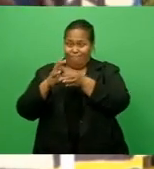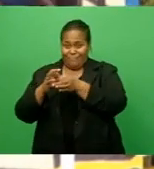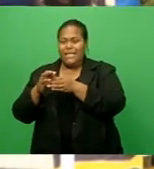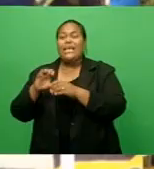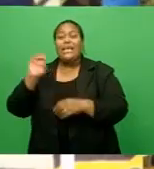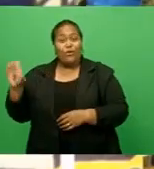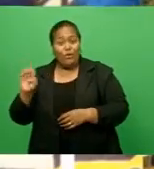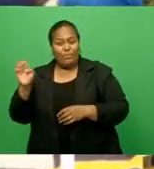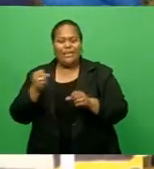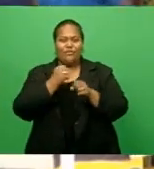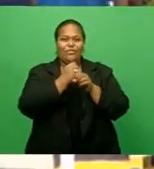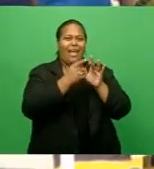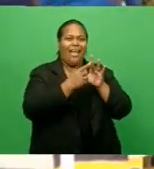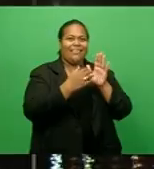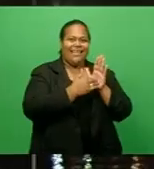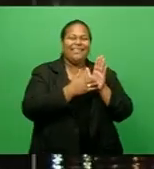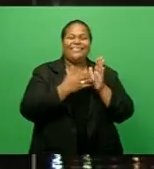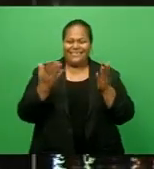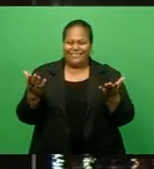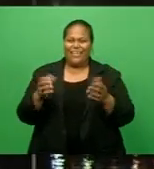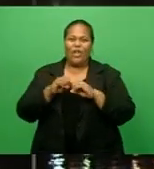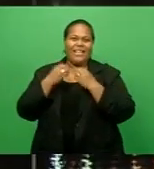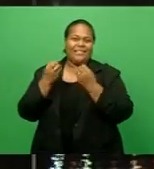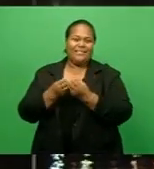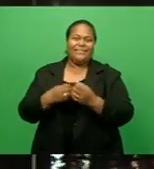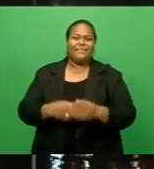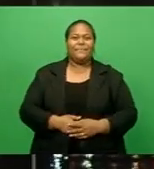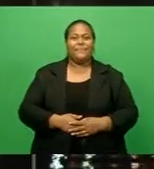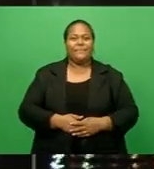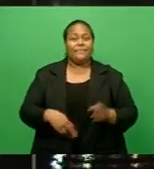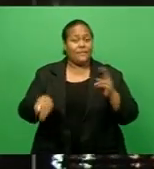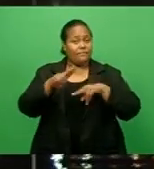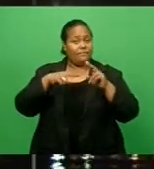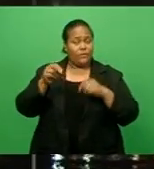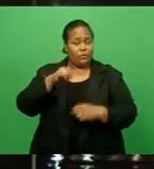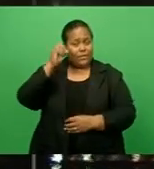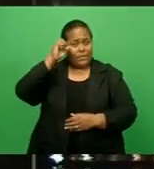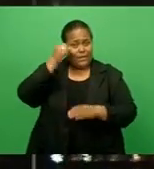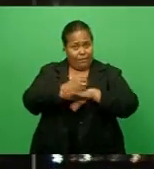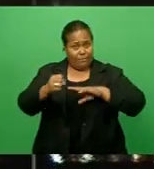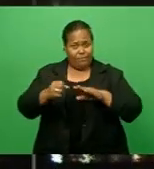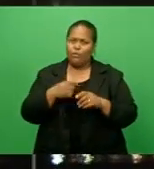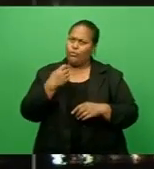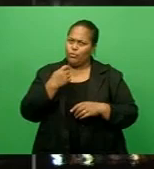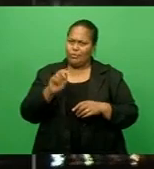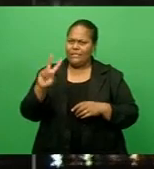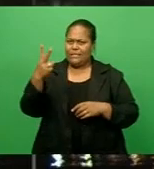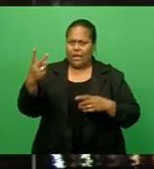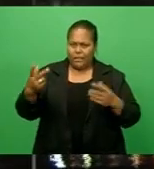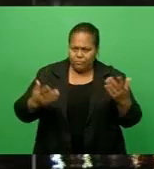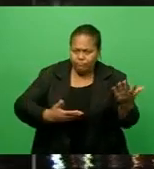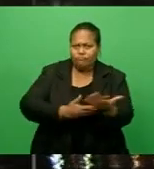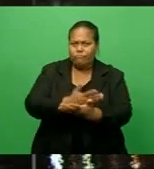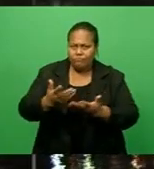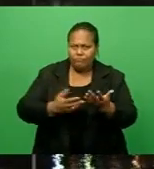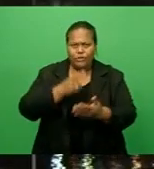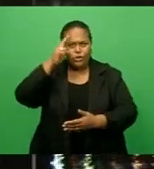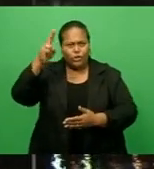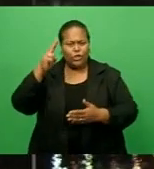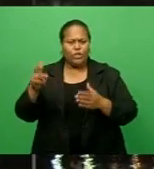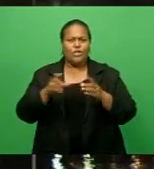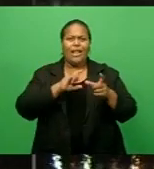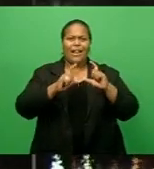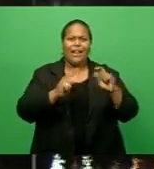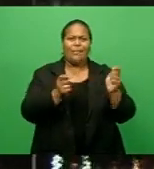Imboila, FBC News. The Fijian government will soon begin its second round of consultations on the National Climate Change